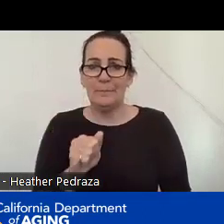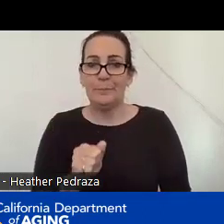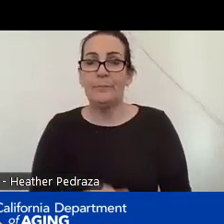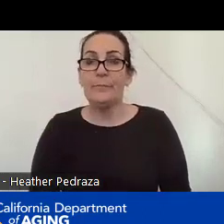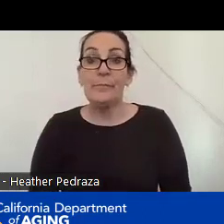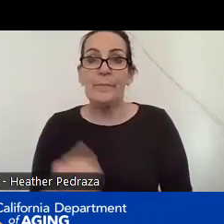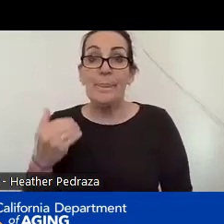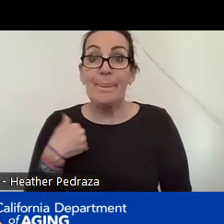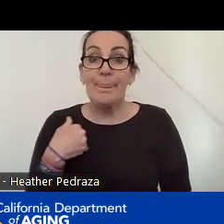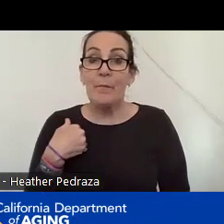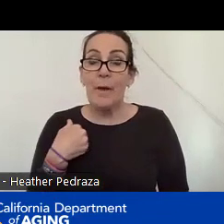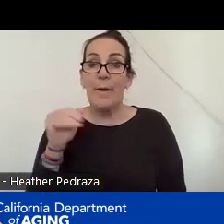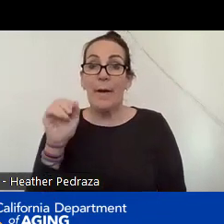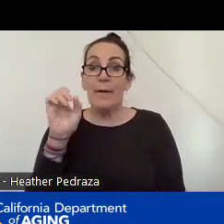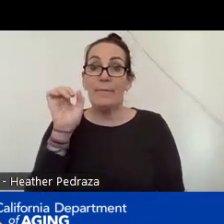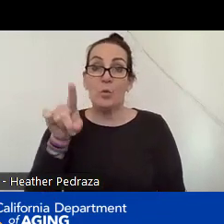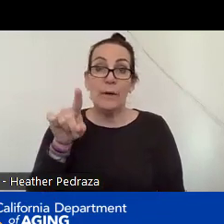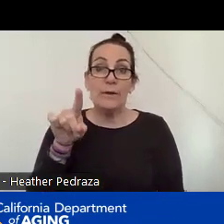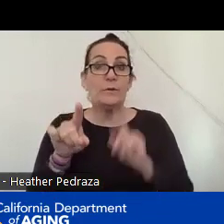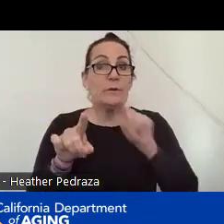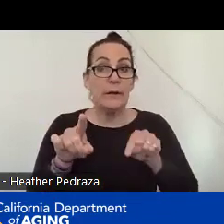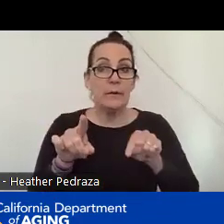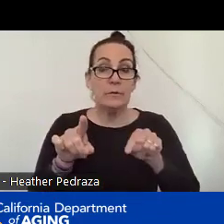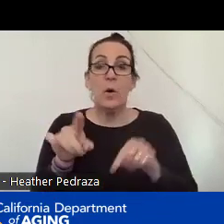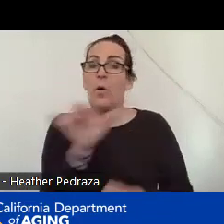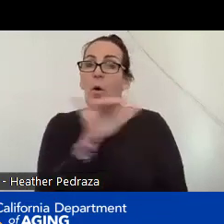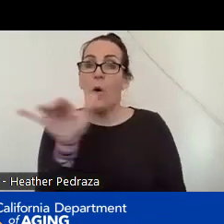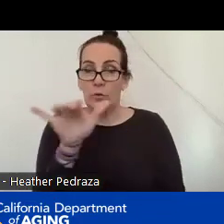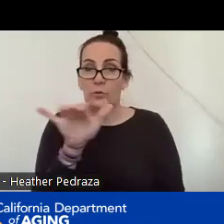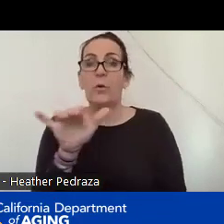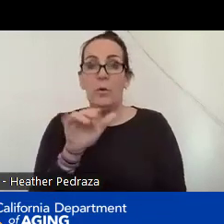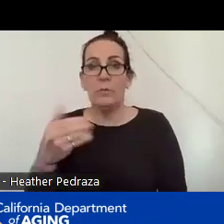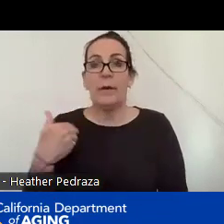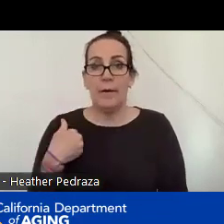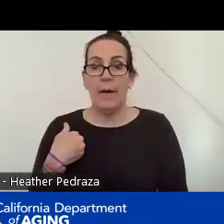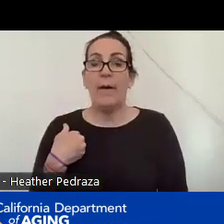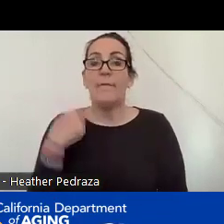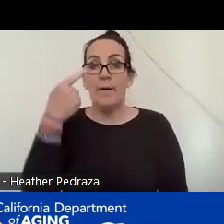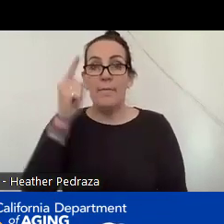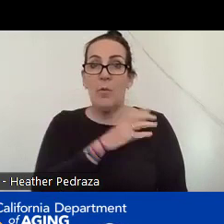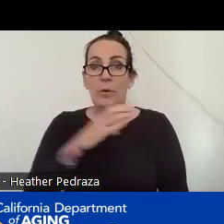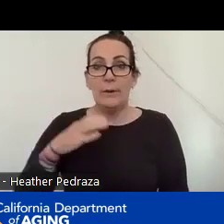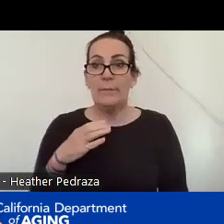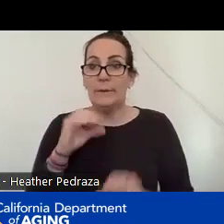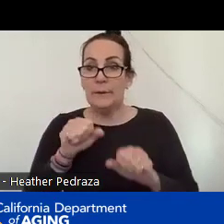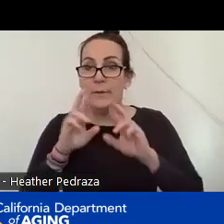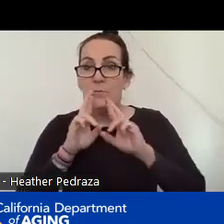the question and answer function is also enabled for the committee to respond to